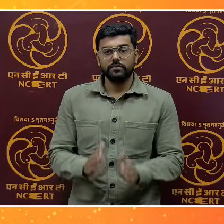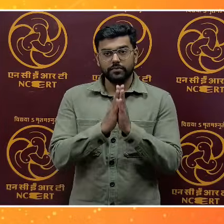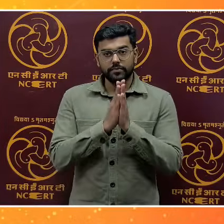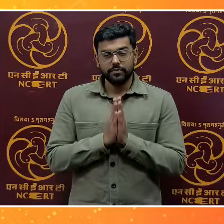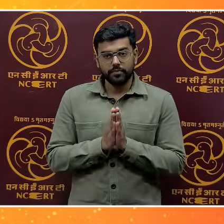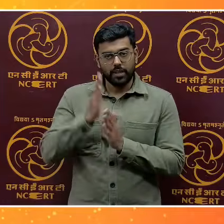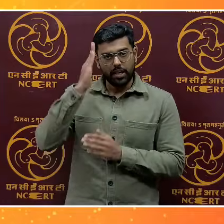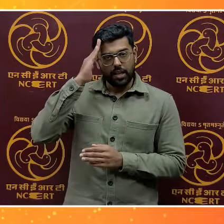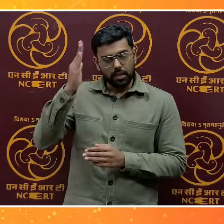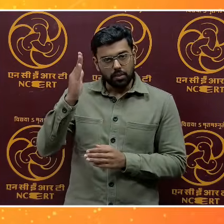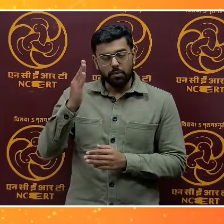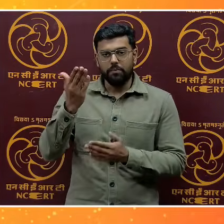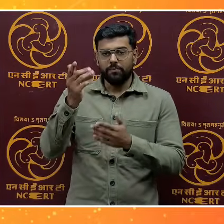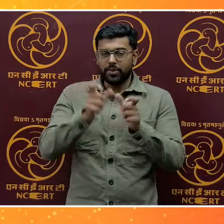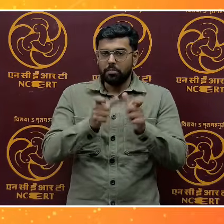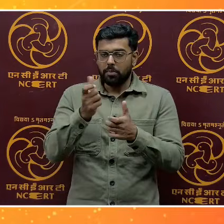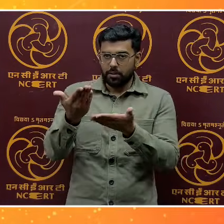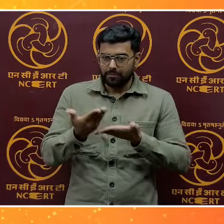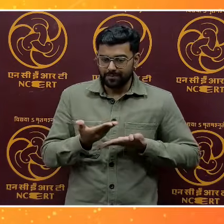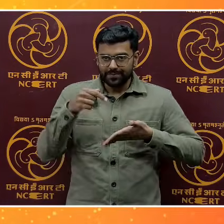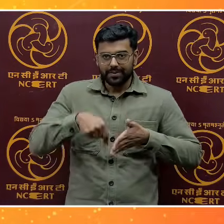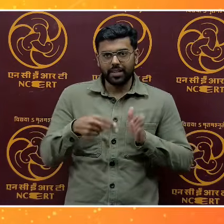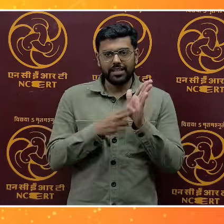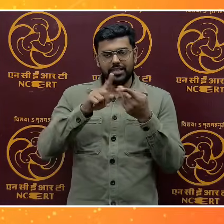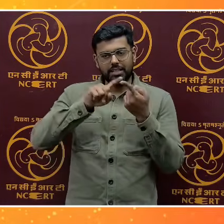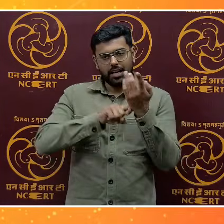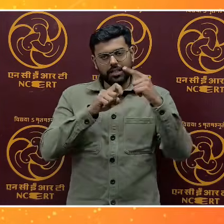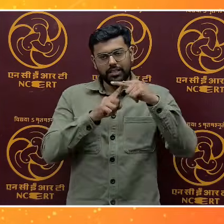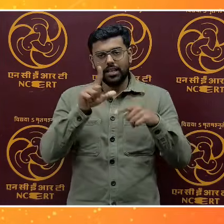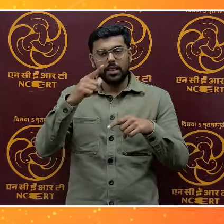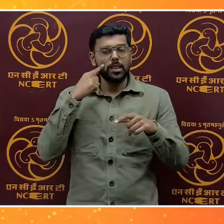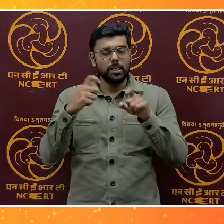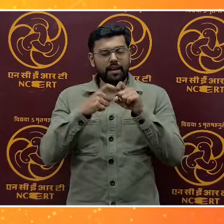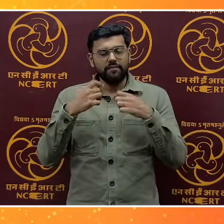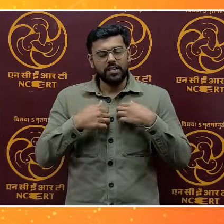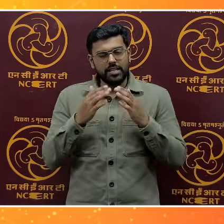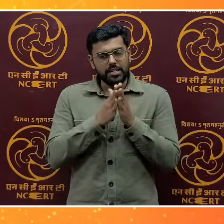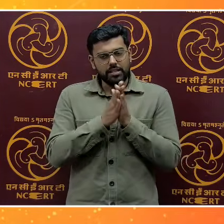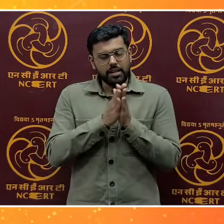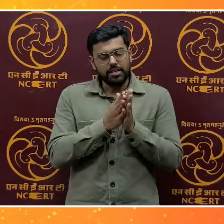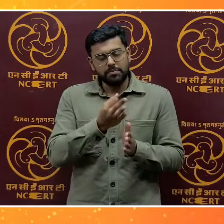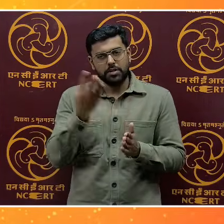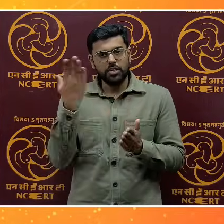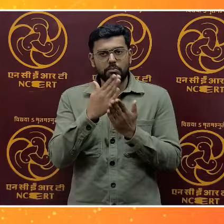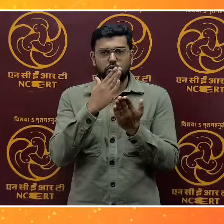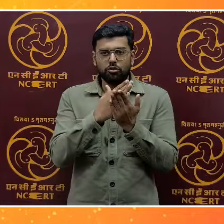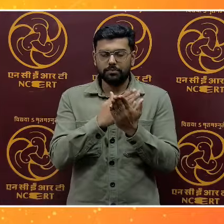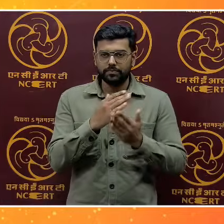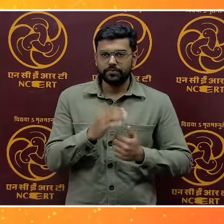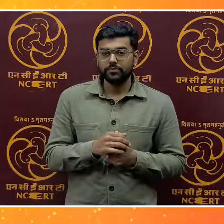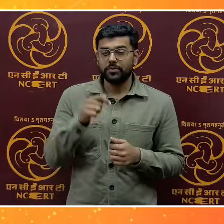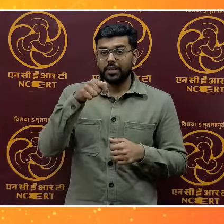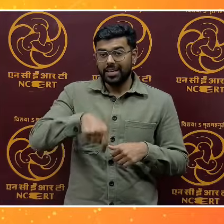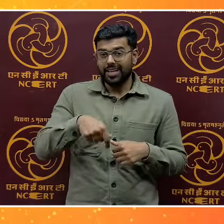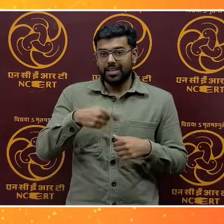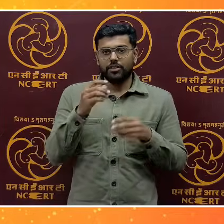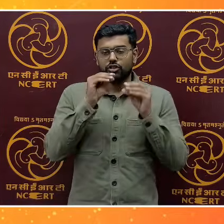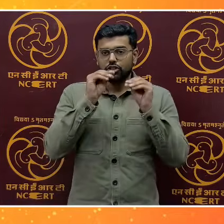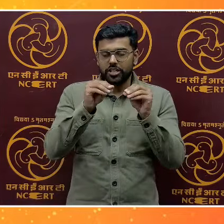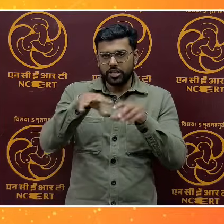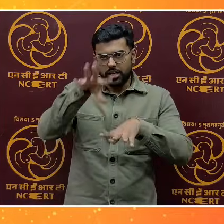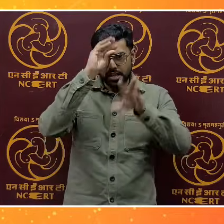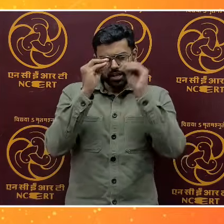Namaskar, hello and a very warm welcome to CIET NCERT's live phone-in special program. And this is our Teaching